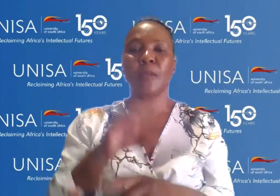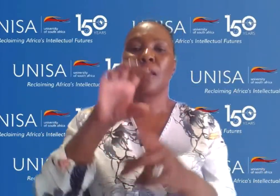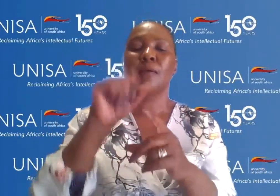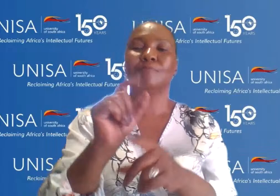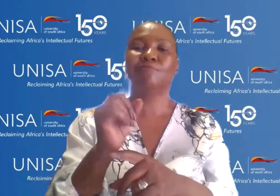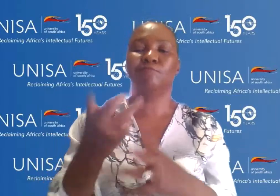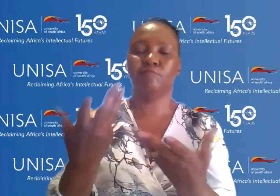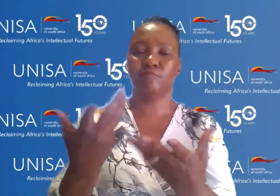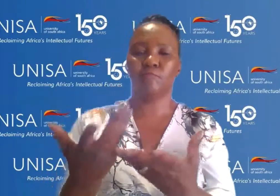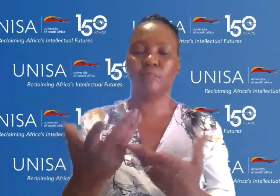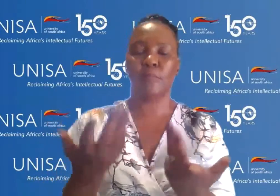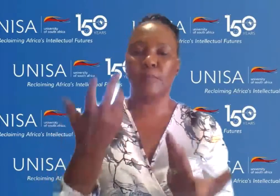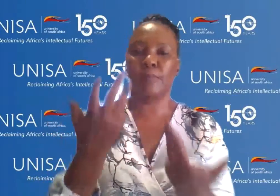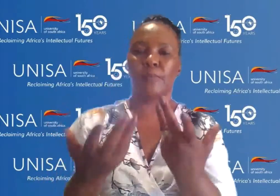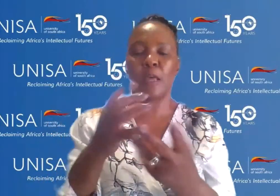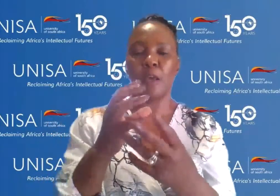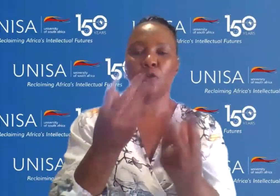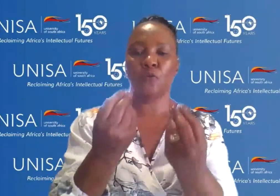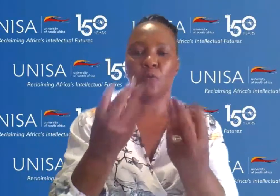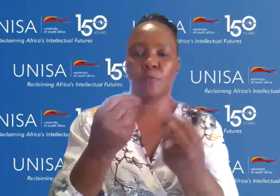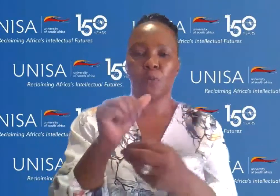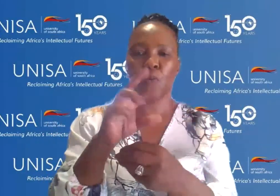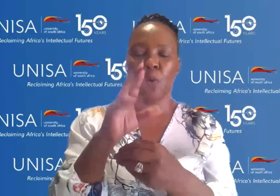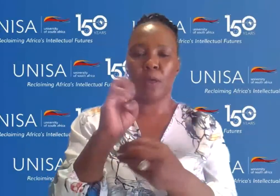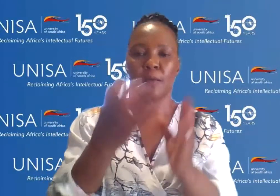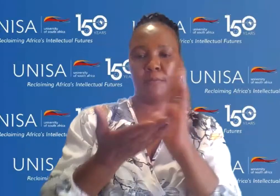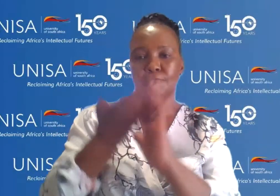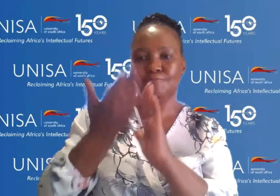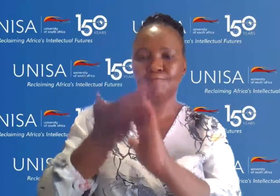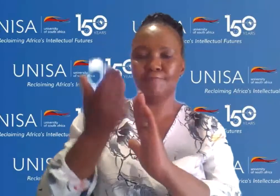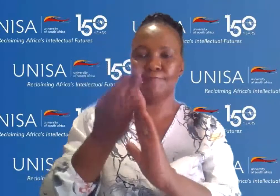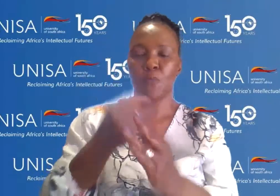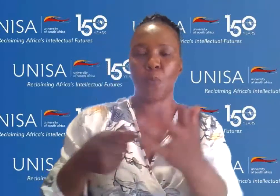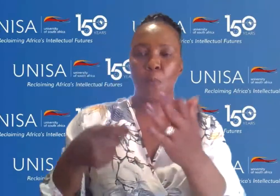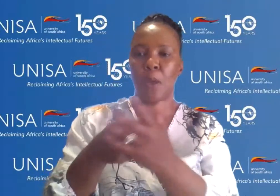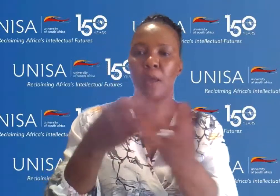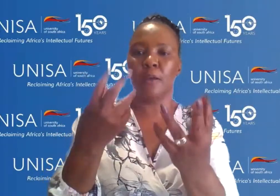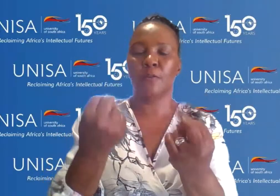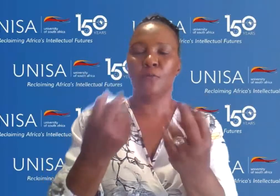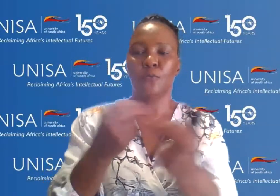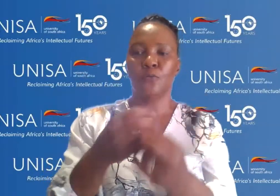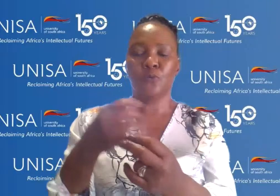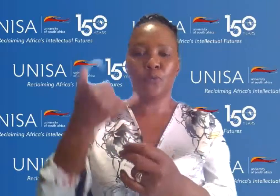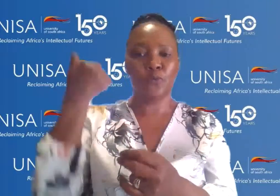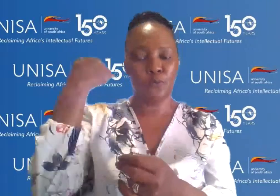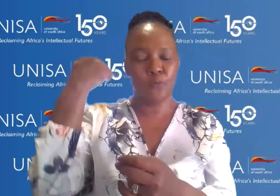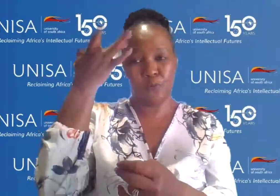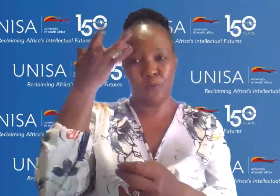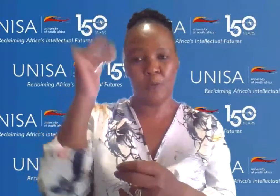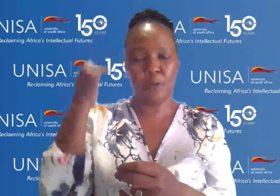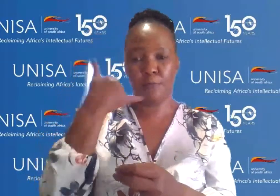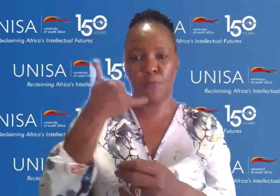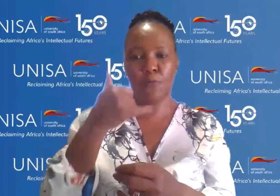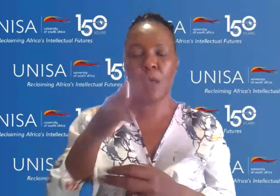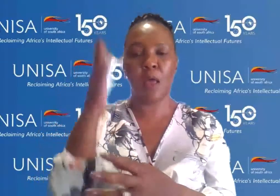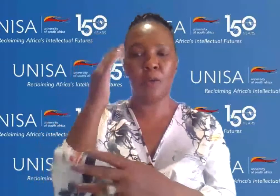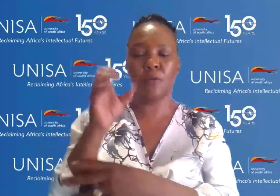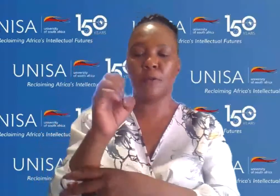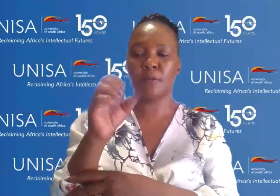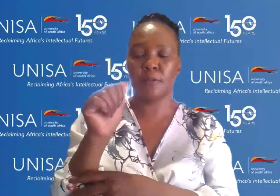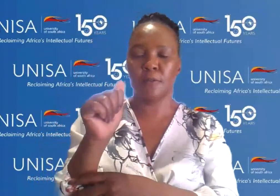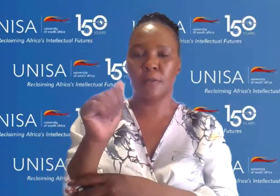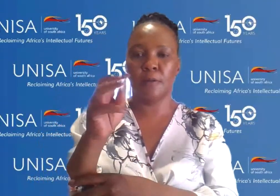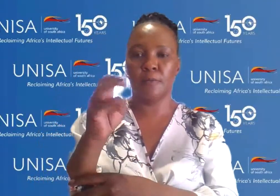for software updates, when you buy a smartphone, I know with Samsung, you get 3 years